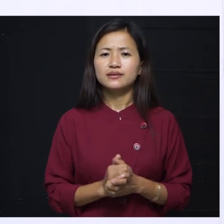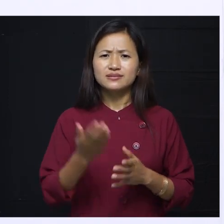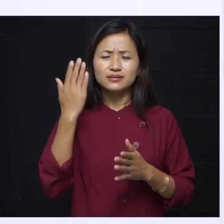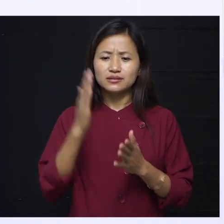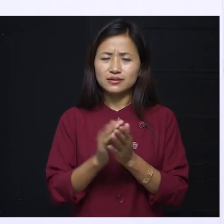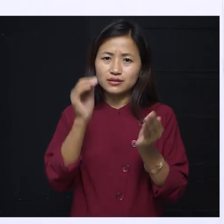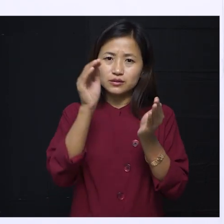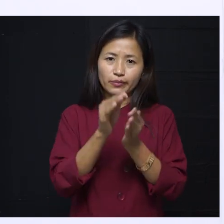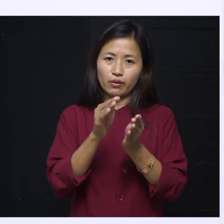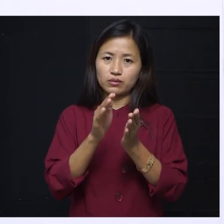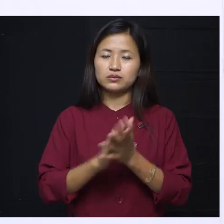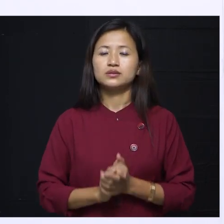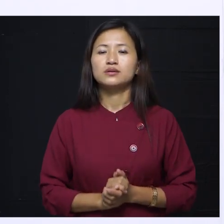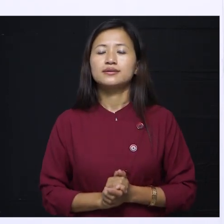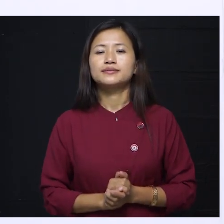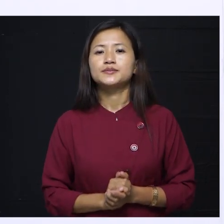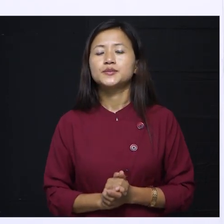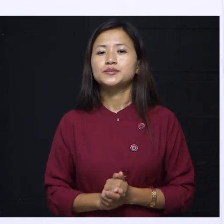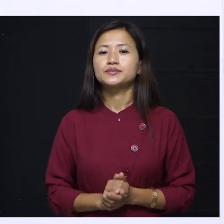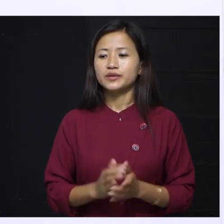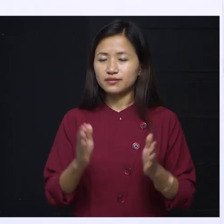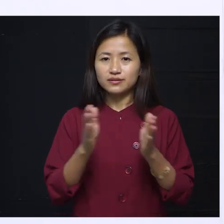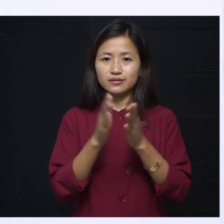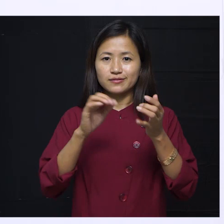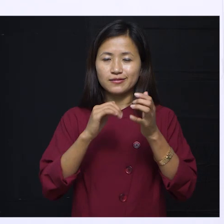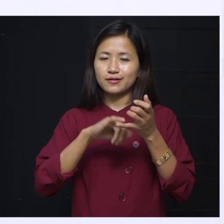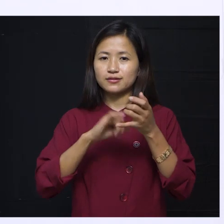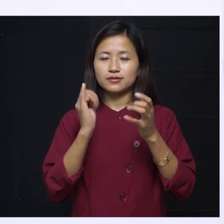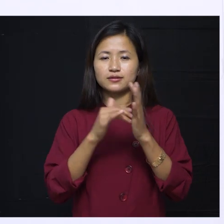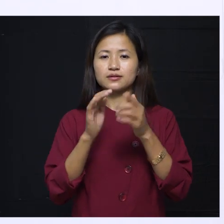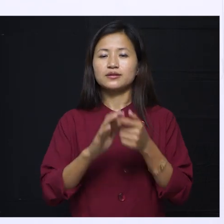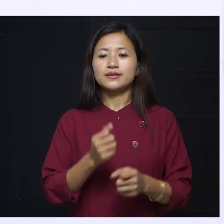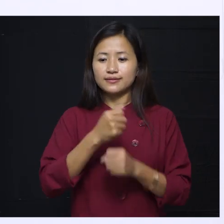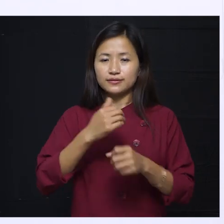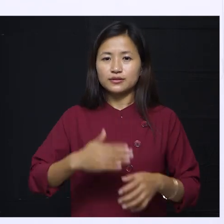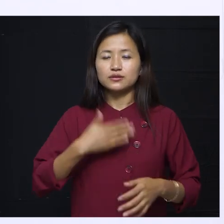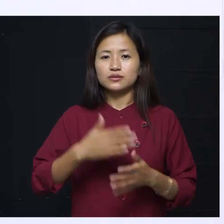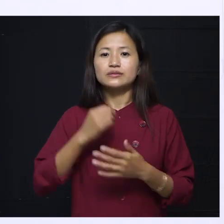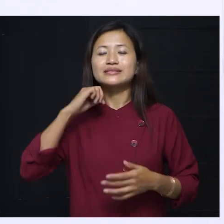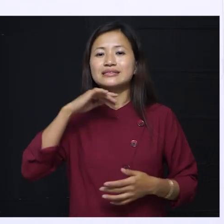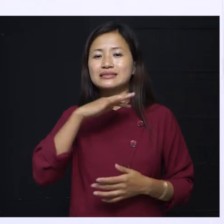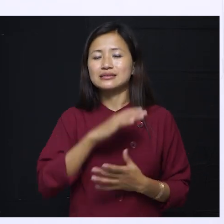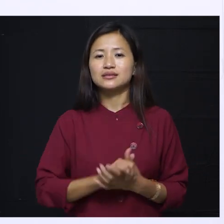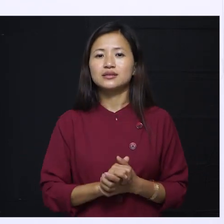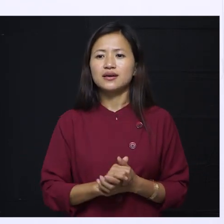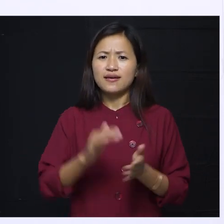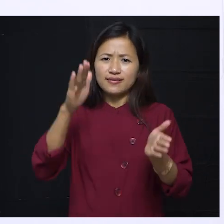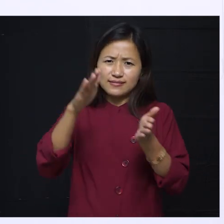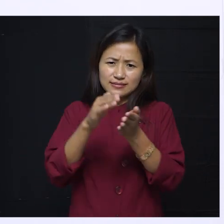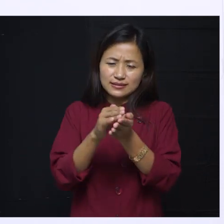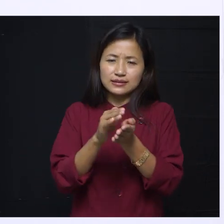is small, is to do with size, and green to do with color, tiniest